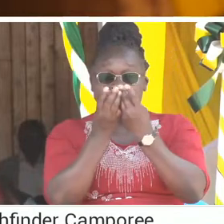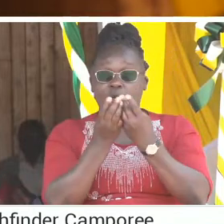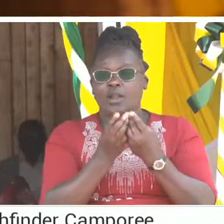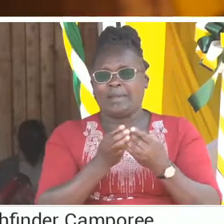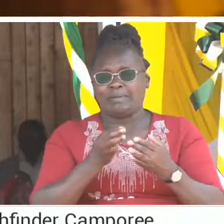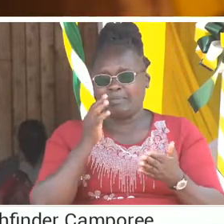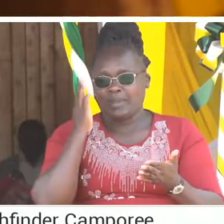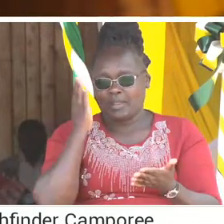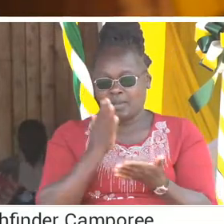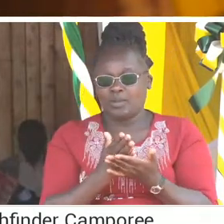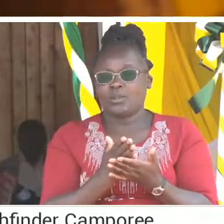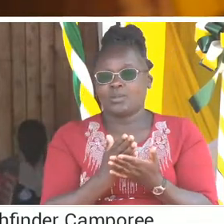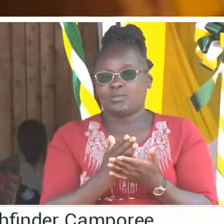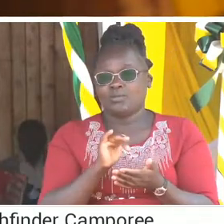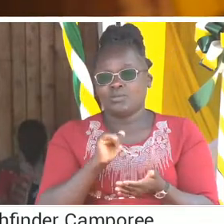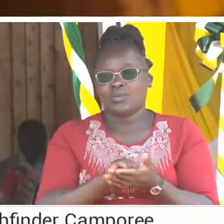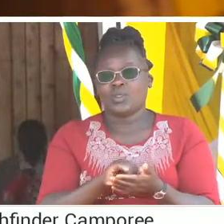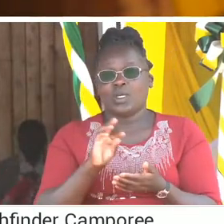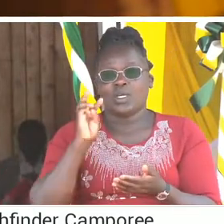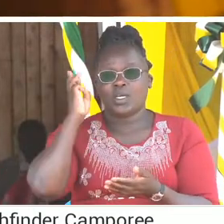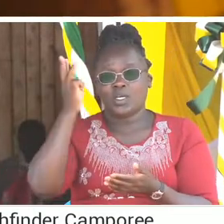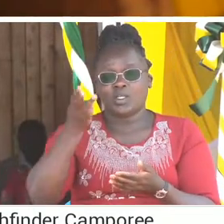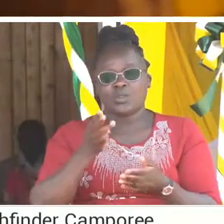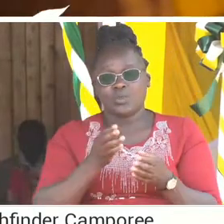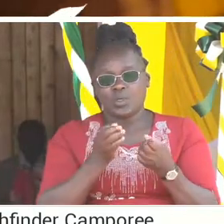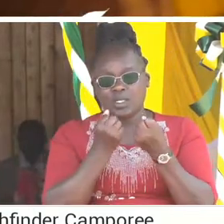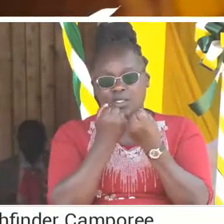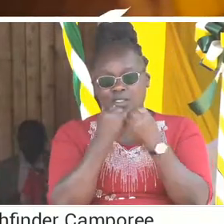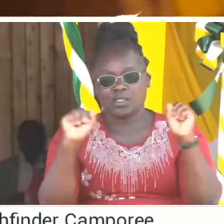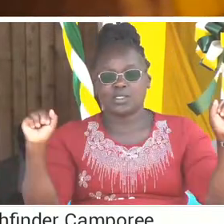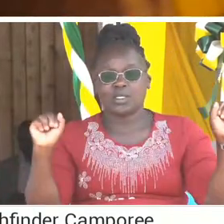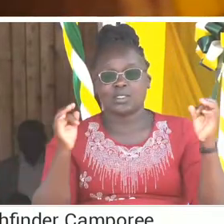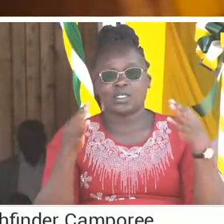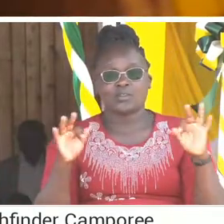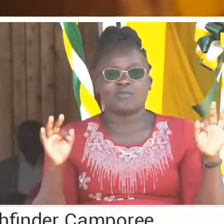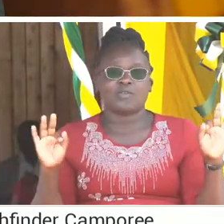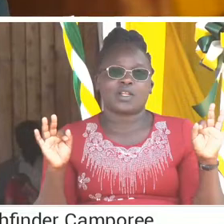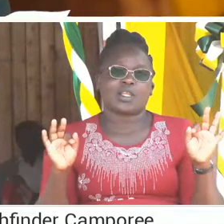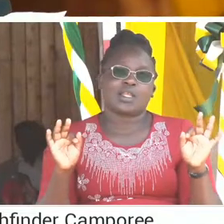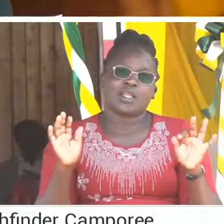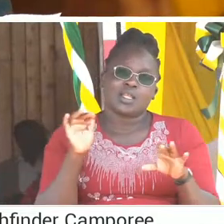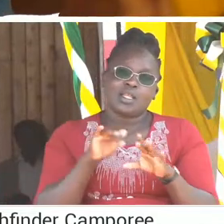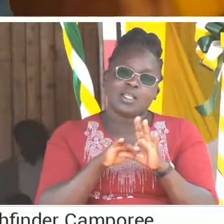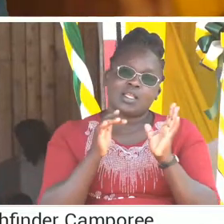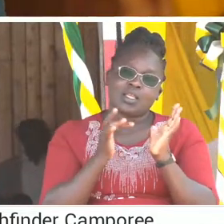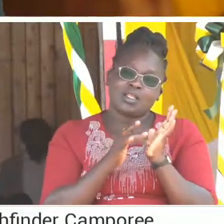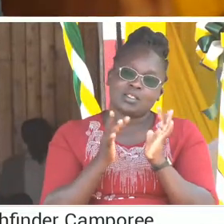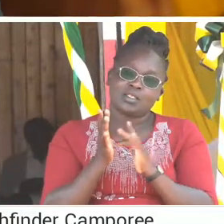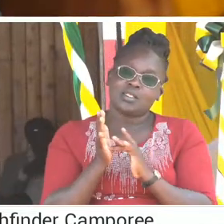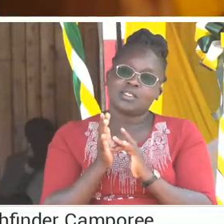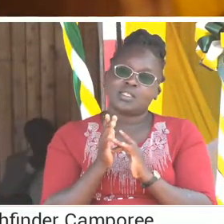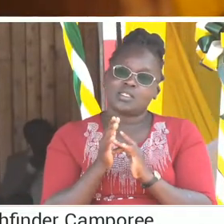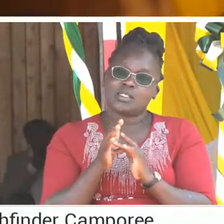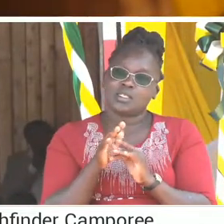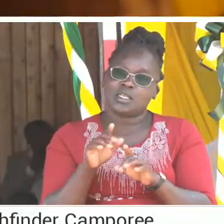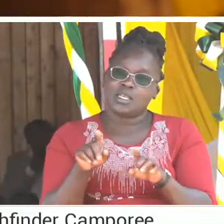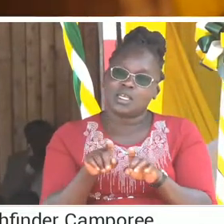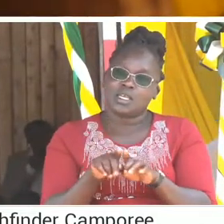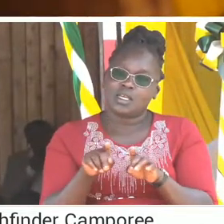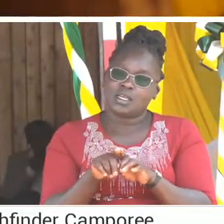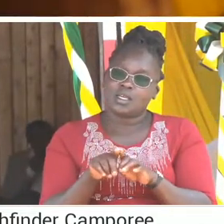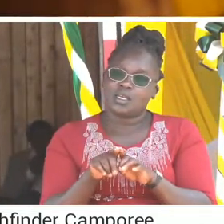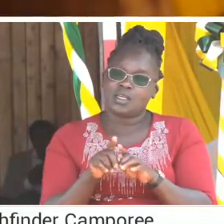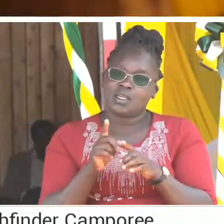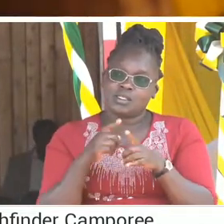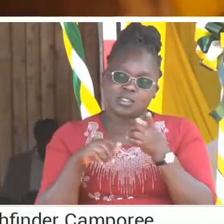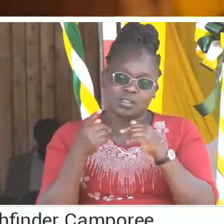free. King Jesus, the Savior, is coming back. As we sing these words, remember that